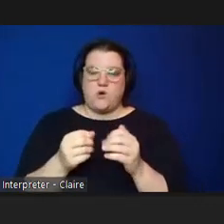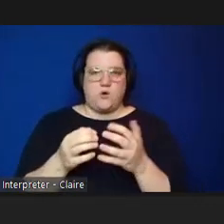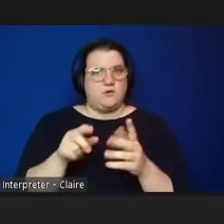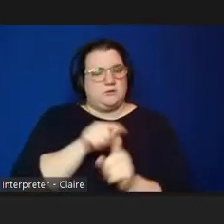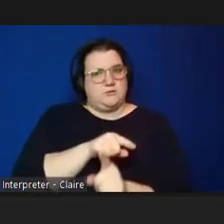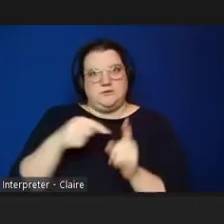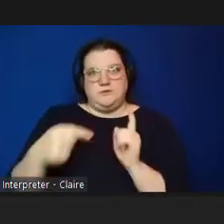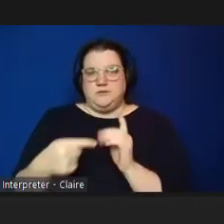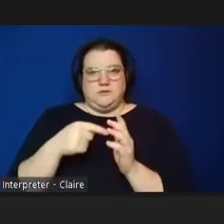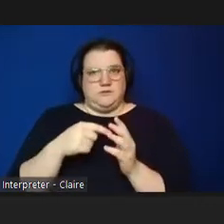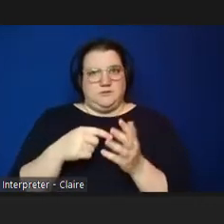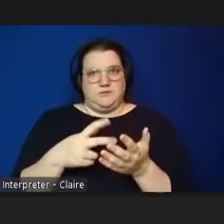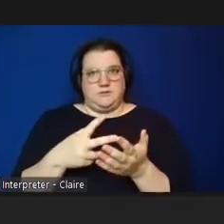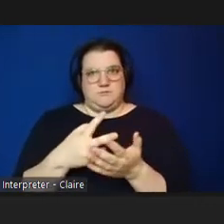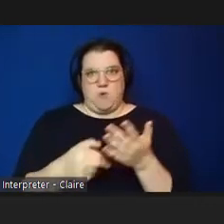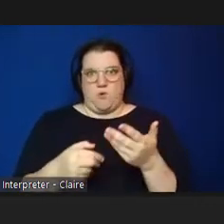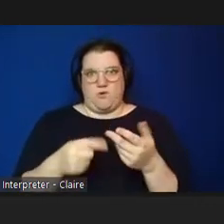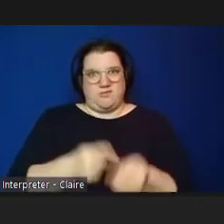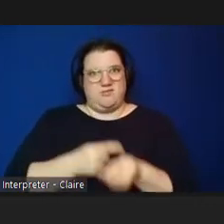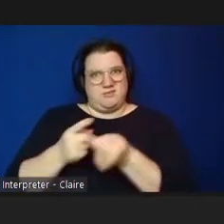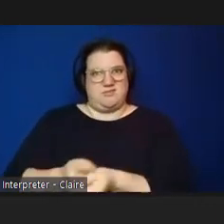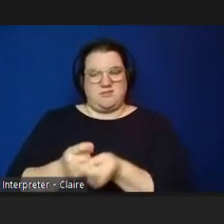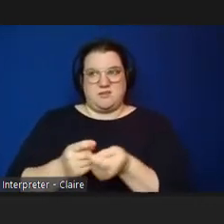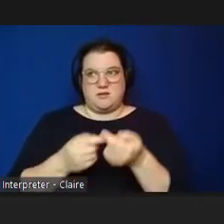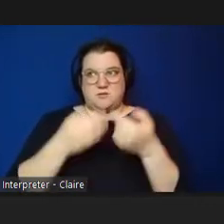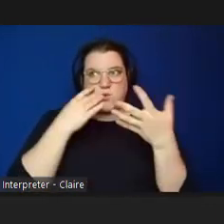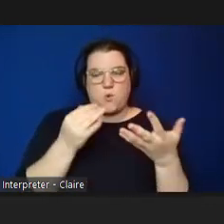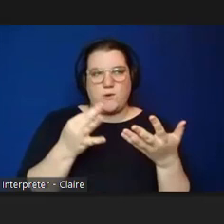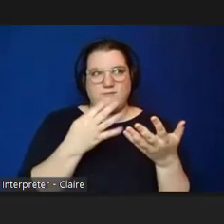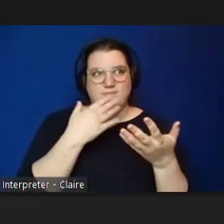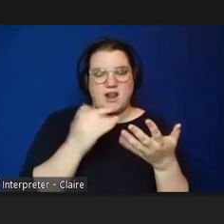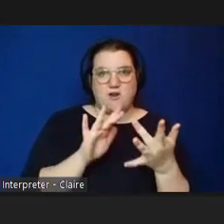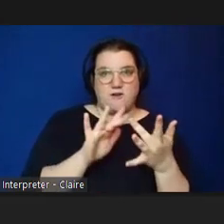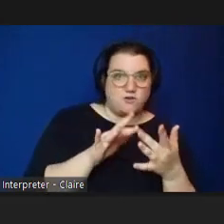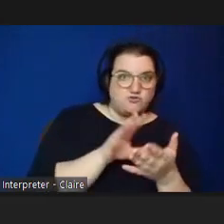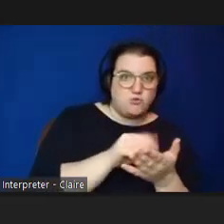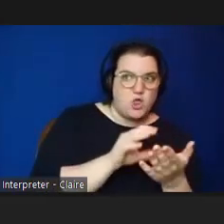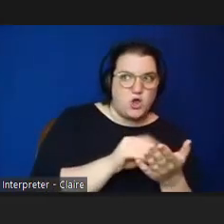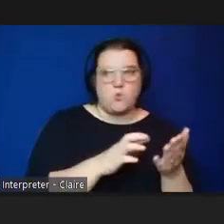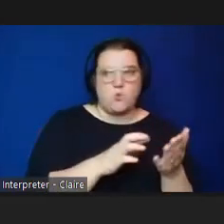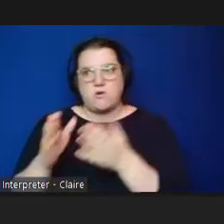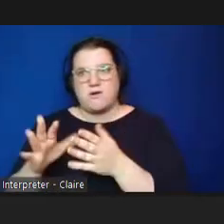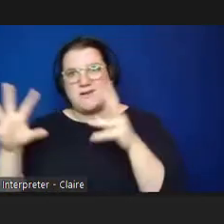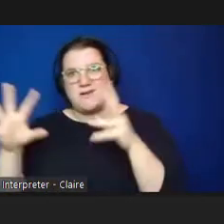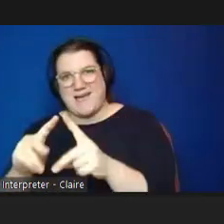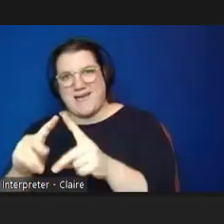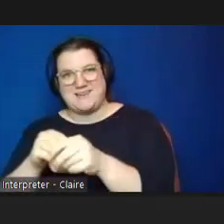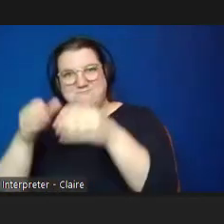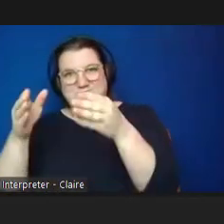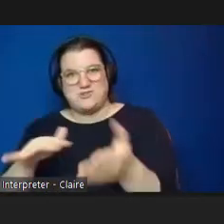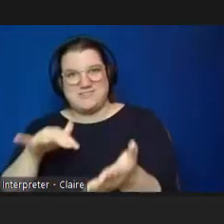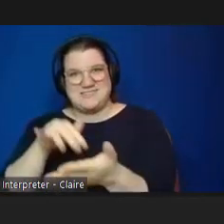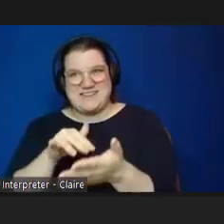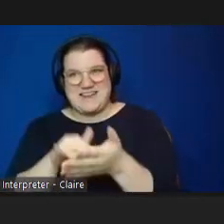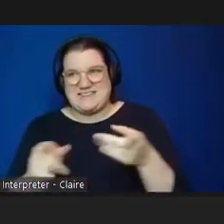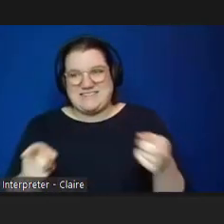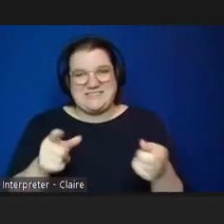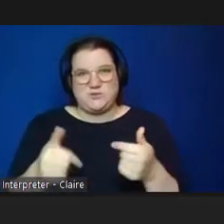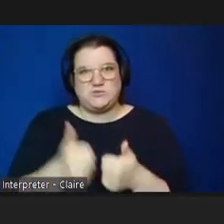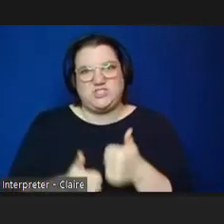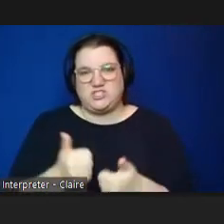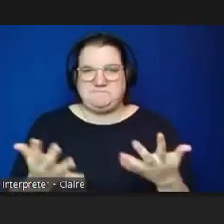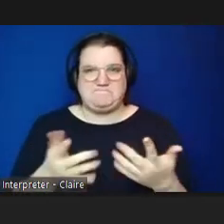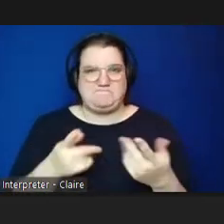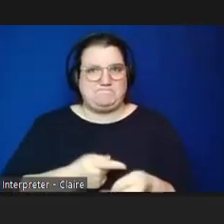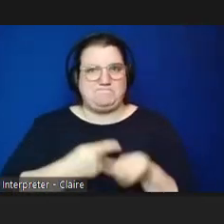if they should stay on virtual learning or try to go back into in-person studying. And